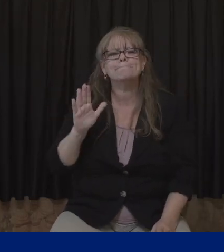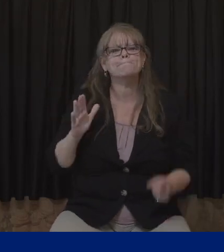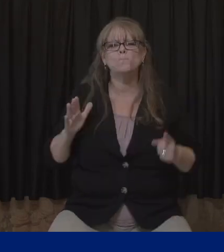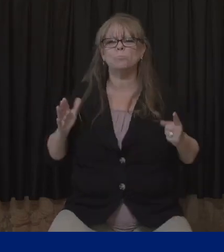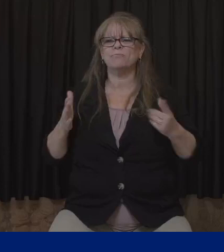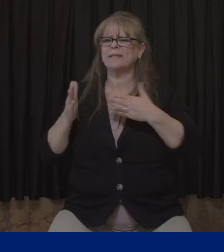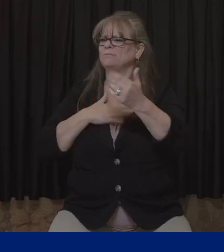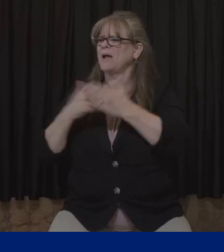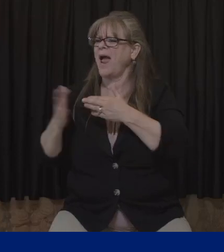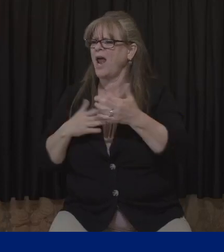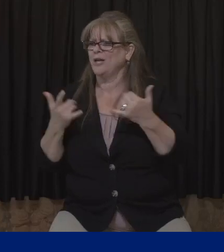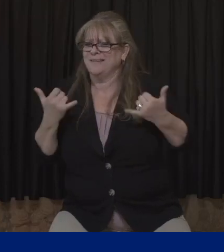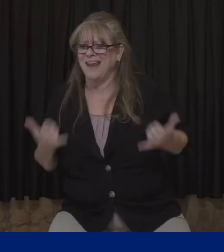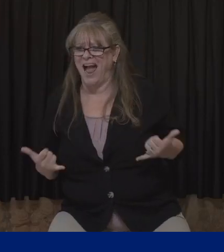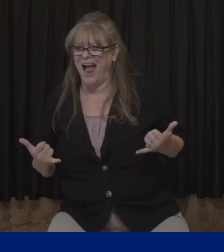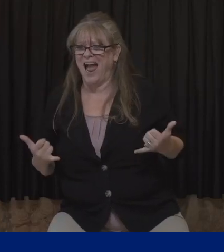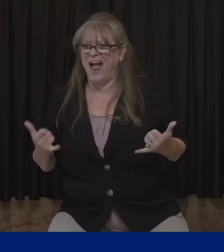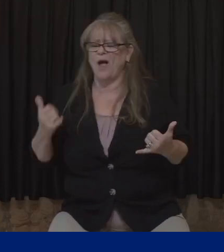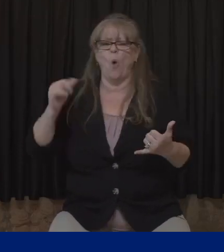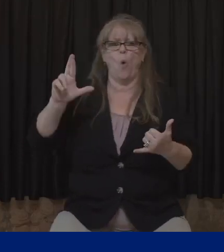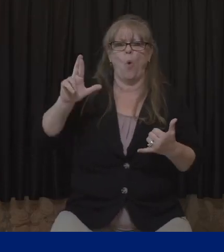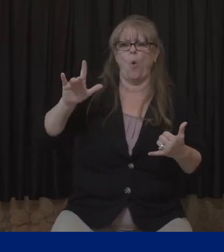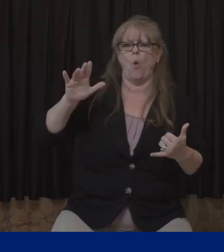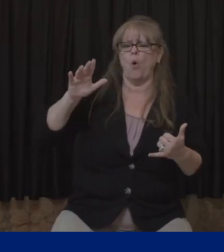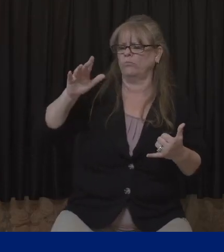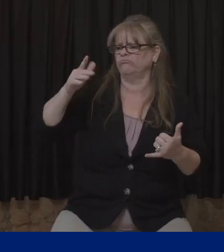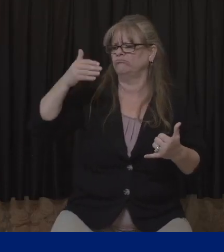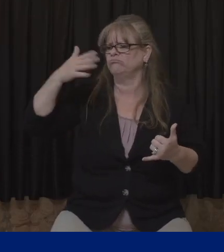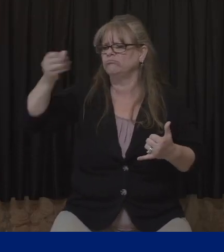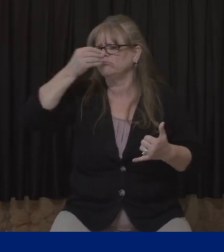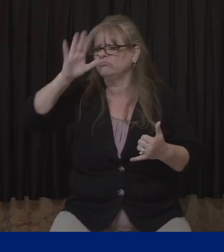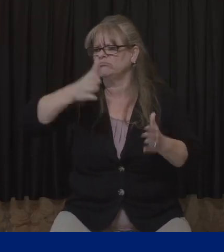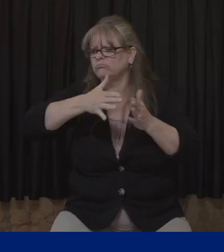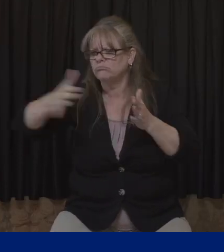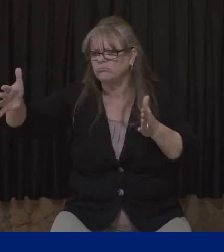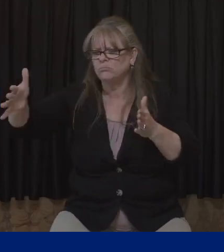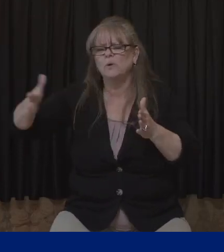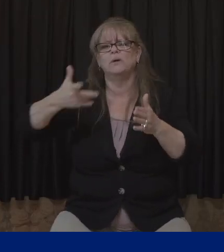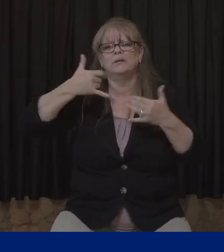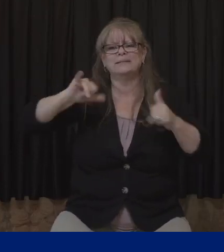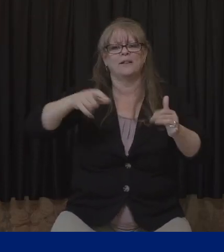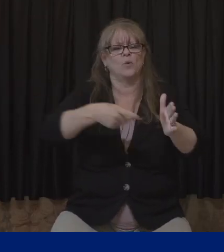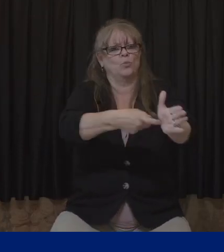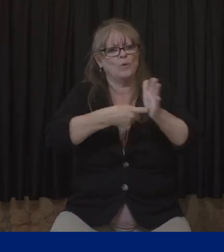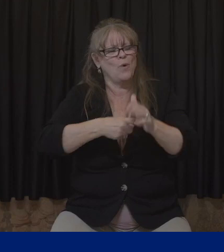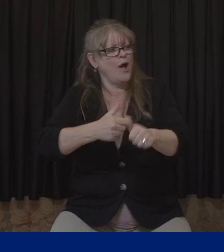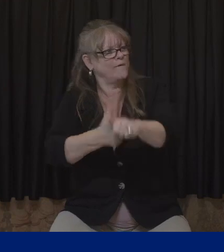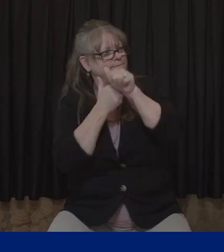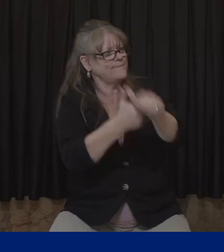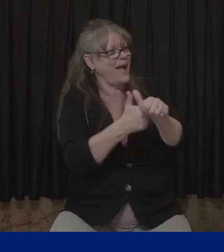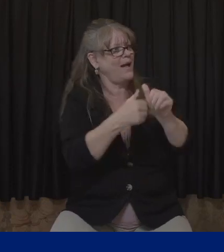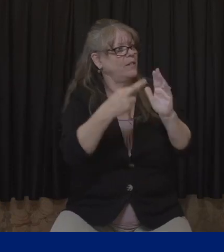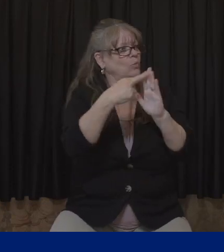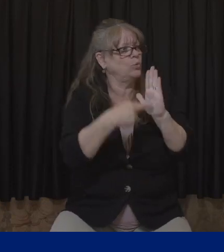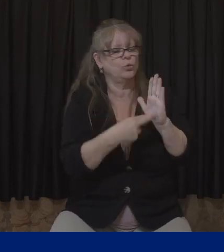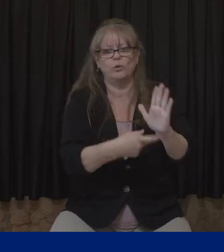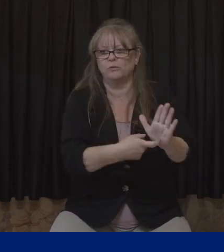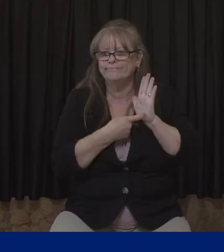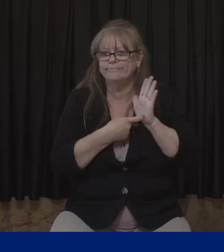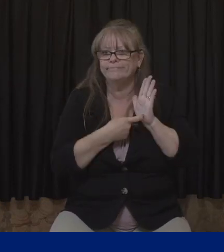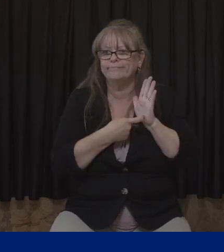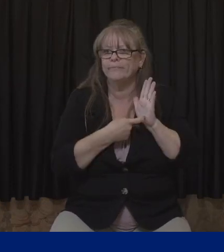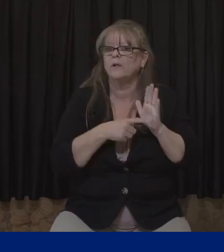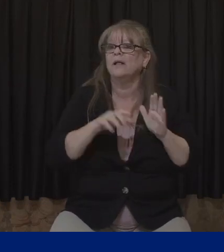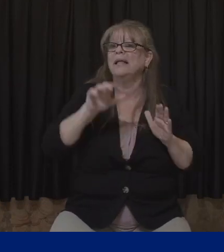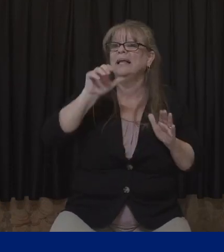state level because these are, they have sanitation requirements and other requirements. Now, there's additional requirements during this period. None